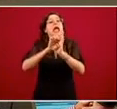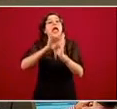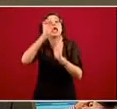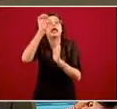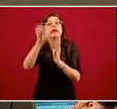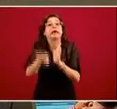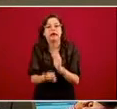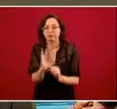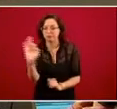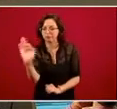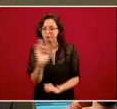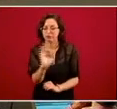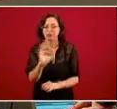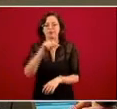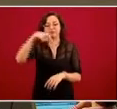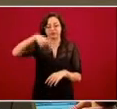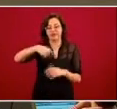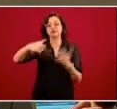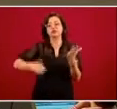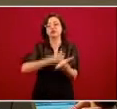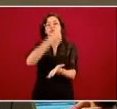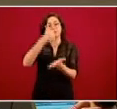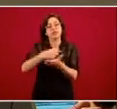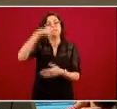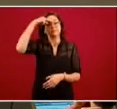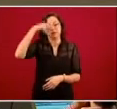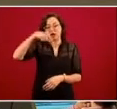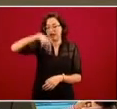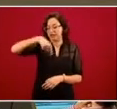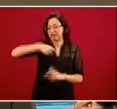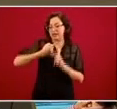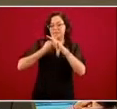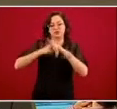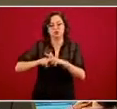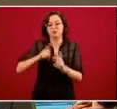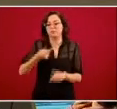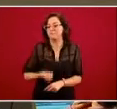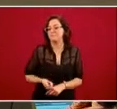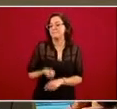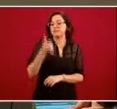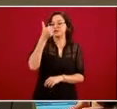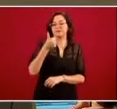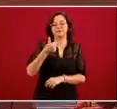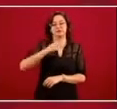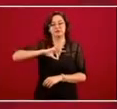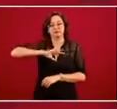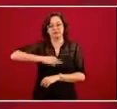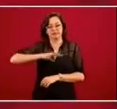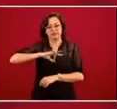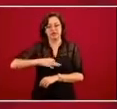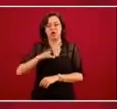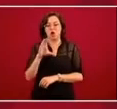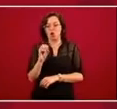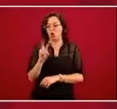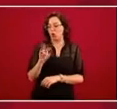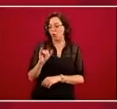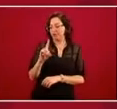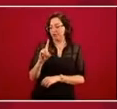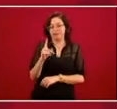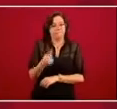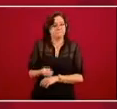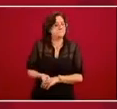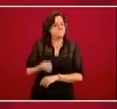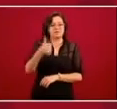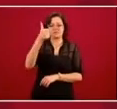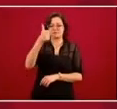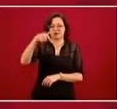a different origin, from a different locality. For example, Mexico City was the same locality in which we